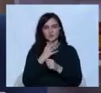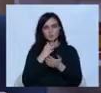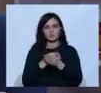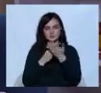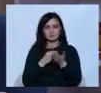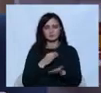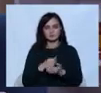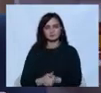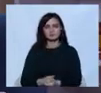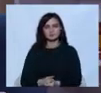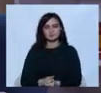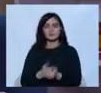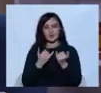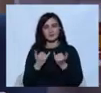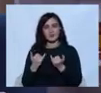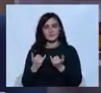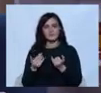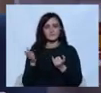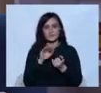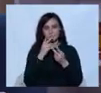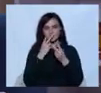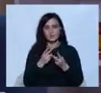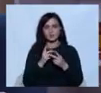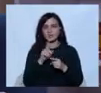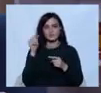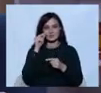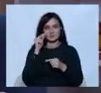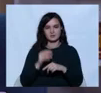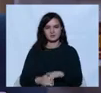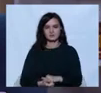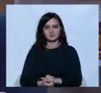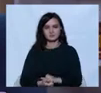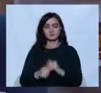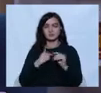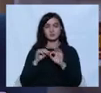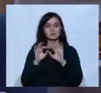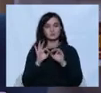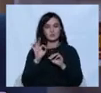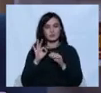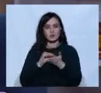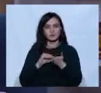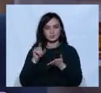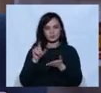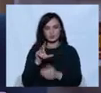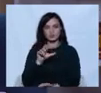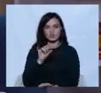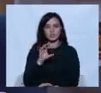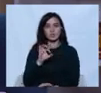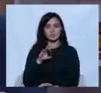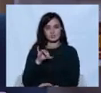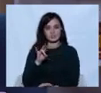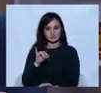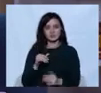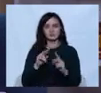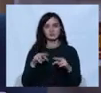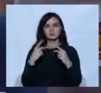a man would have lost his life simply because he could not pay back a loan in time, even though he was